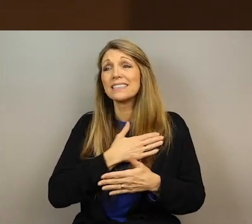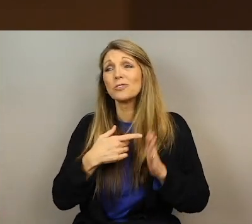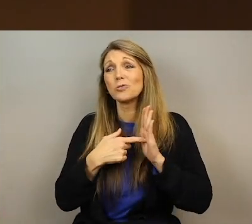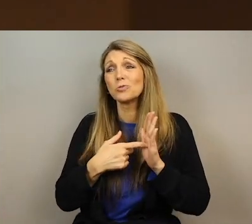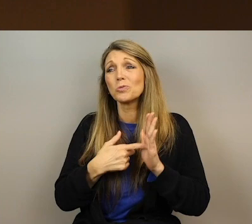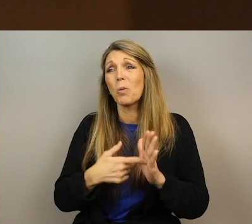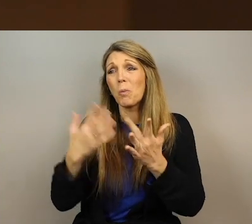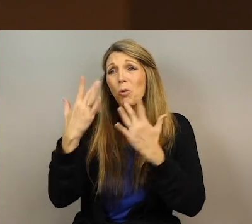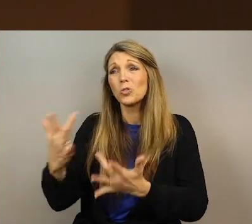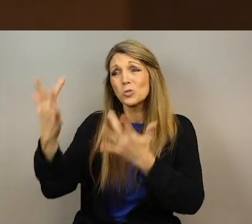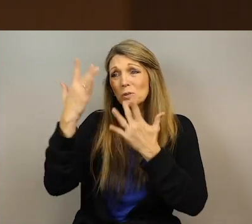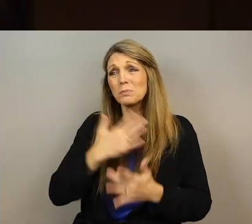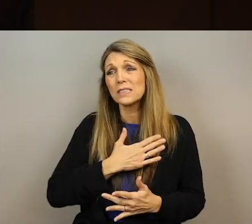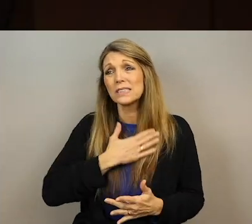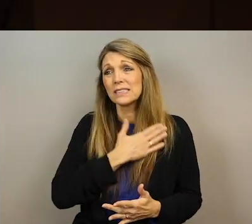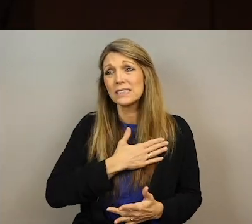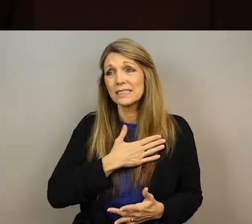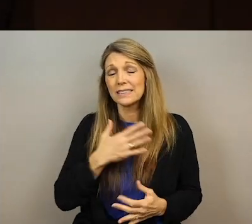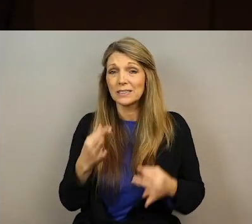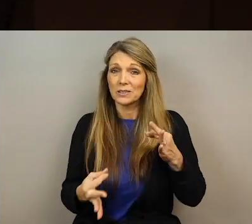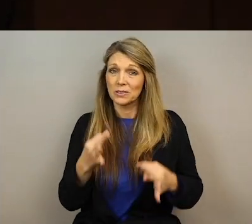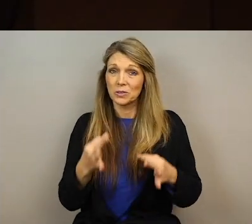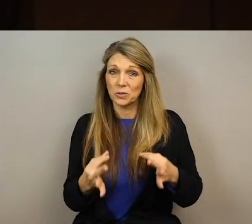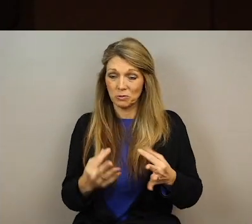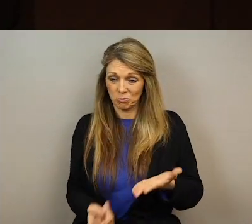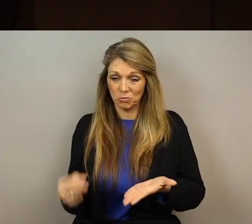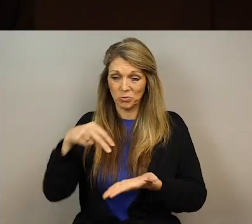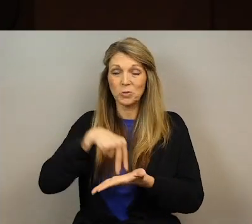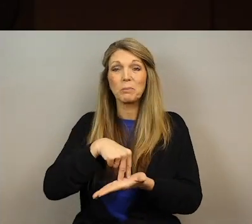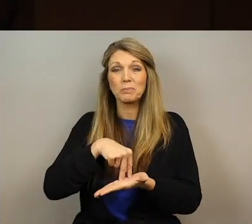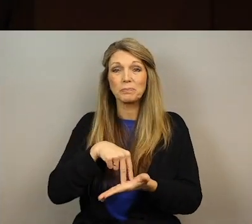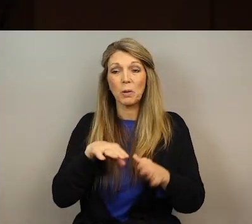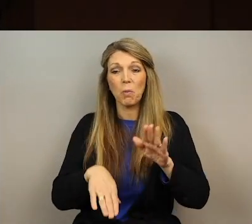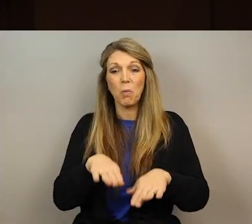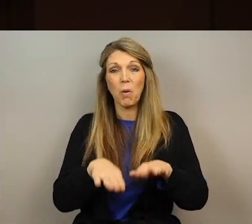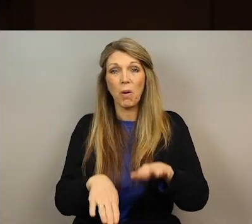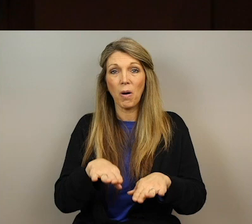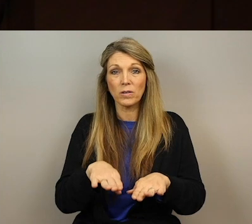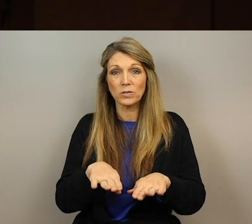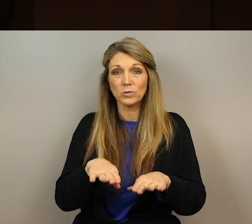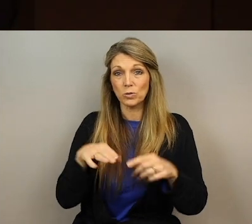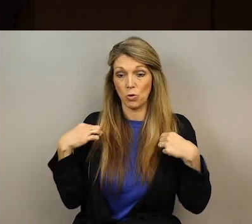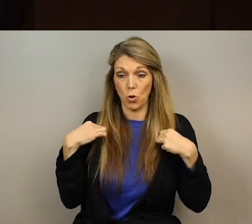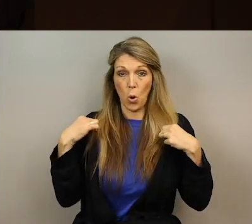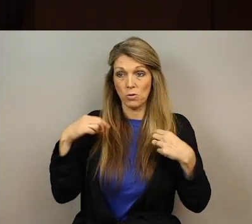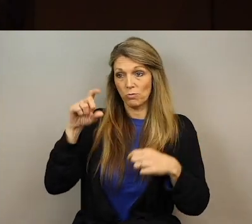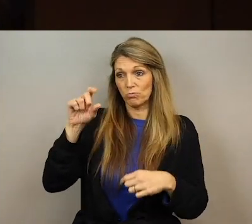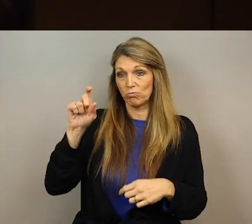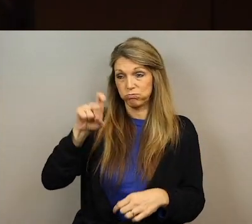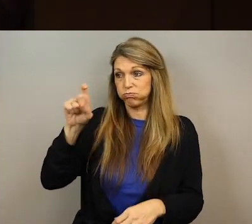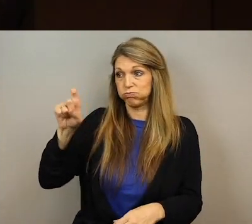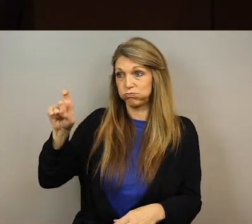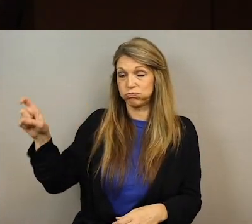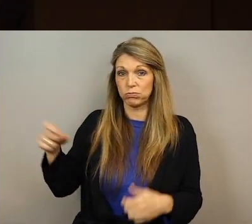show some mercy on me?" The judge got up from the bench, walked over to the coat rack just beside the